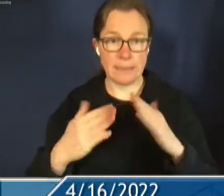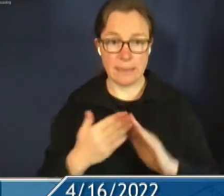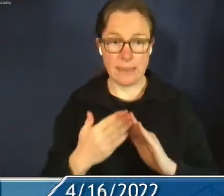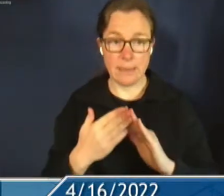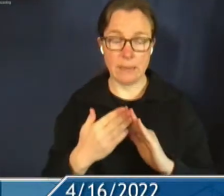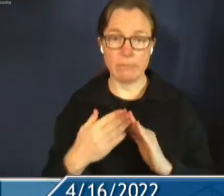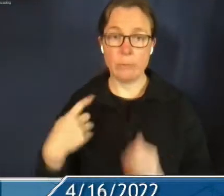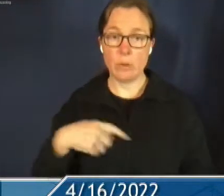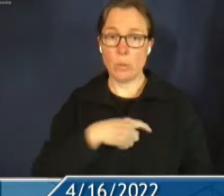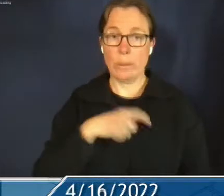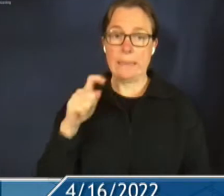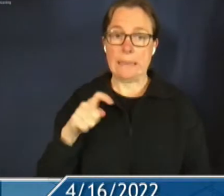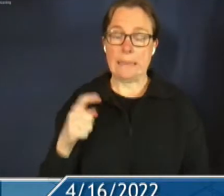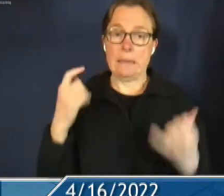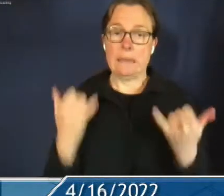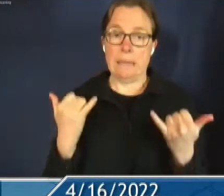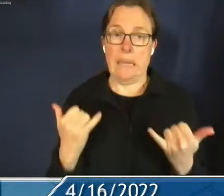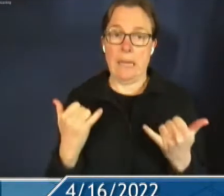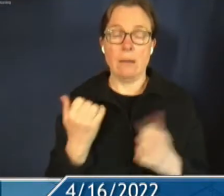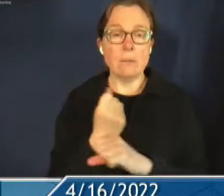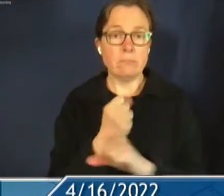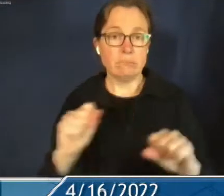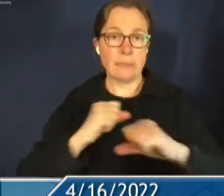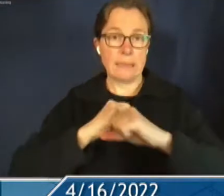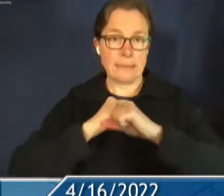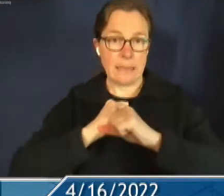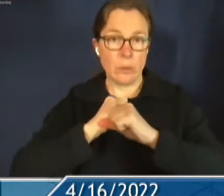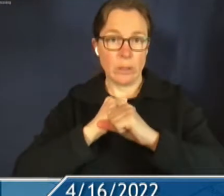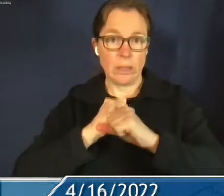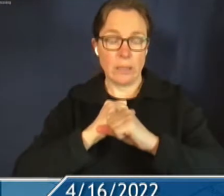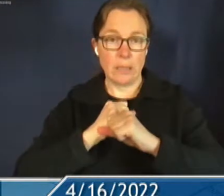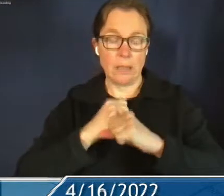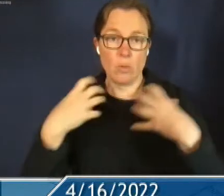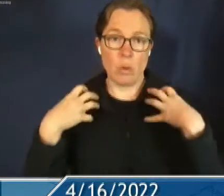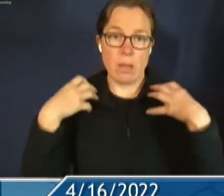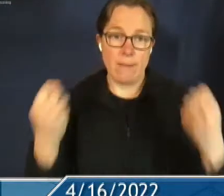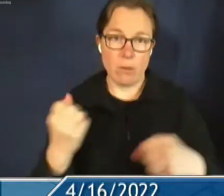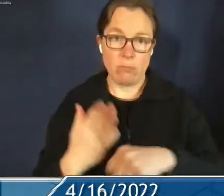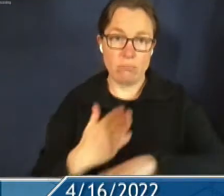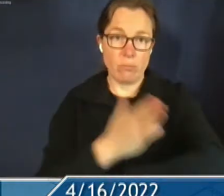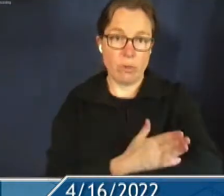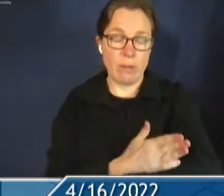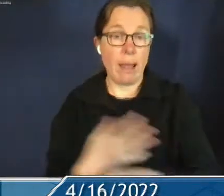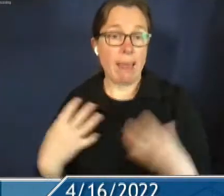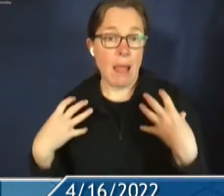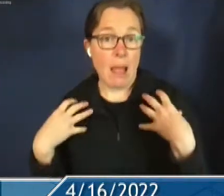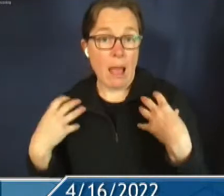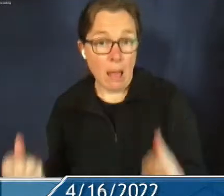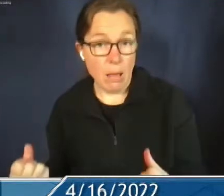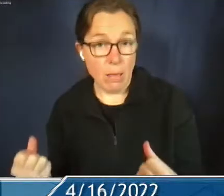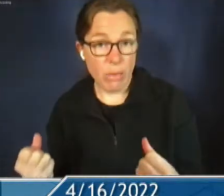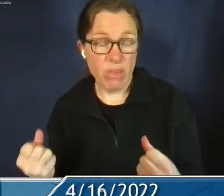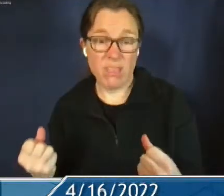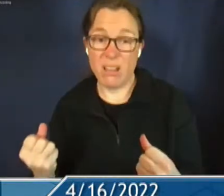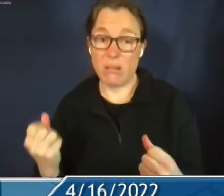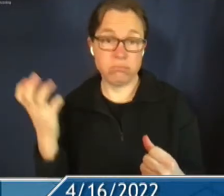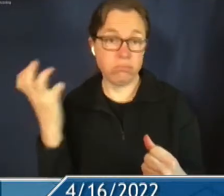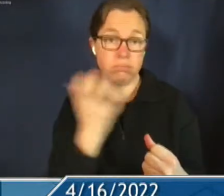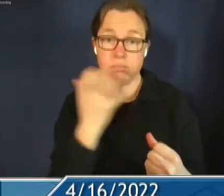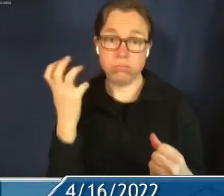need immediate security and safety recovery. The health standards are below par.